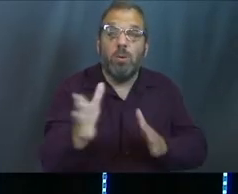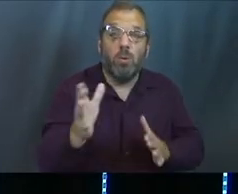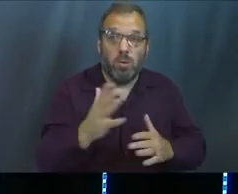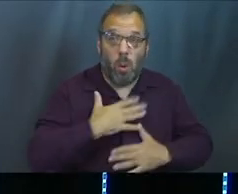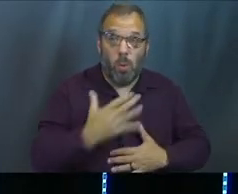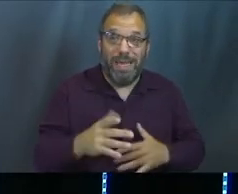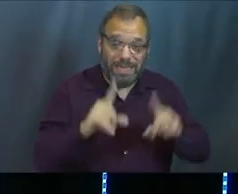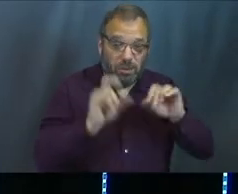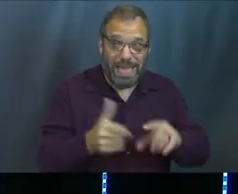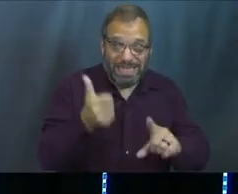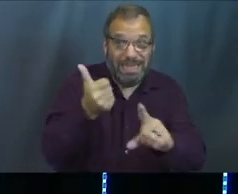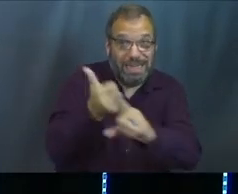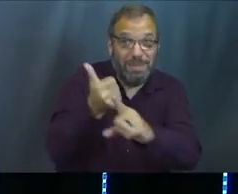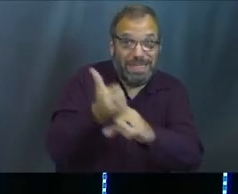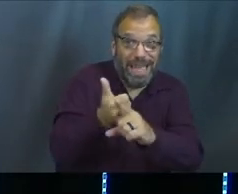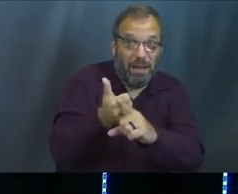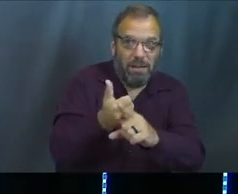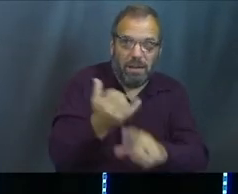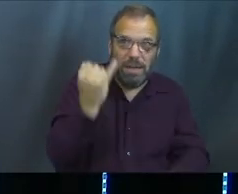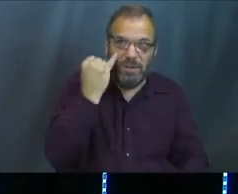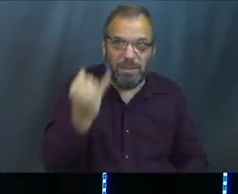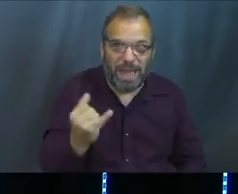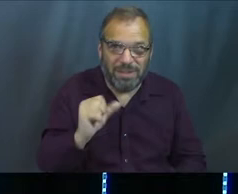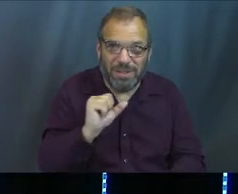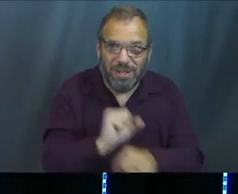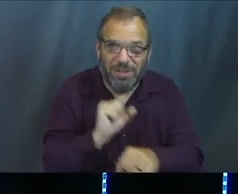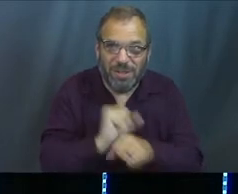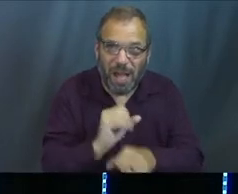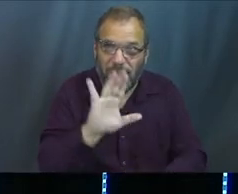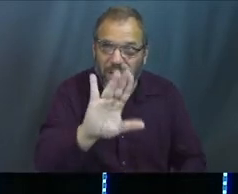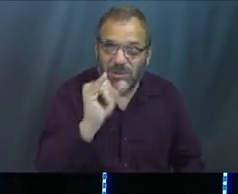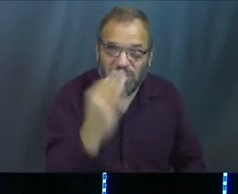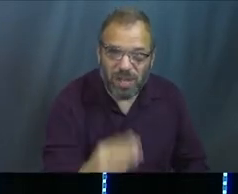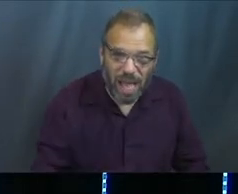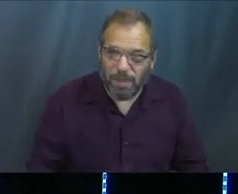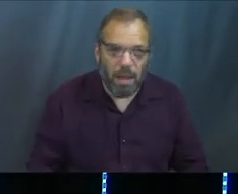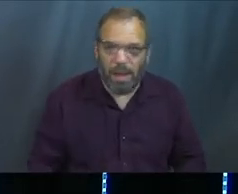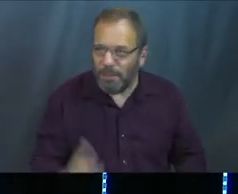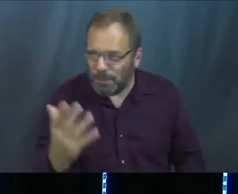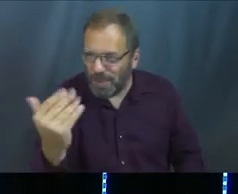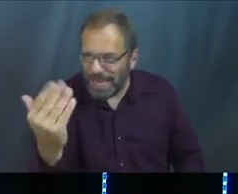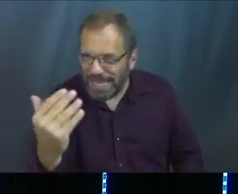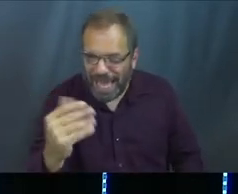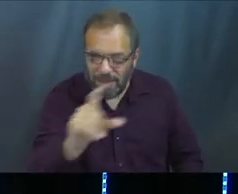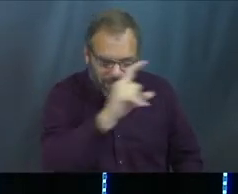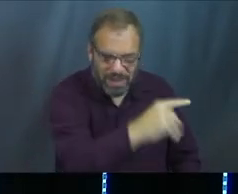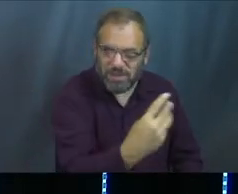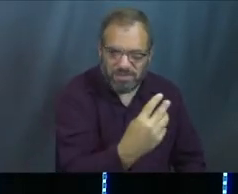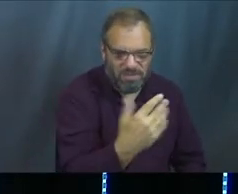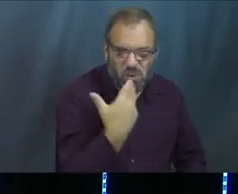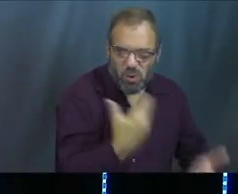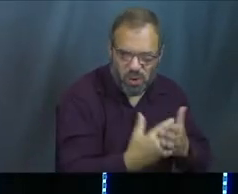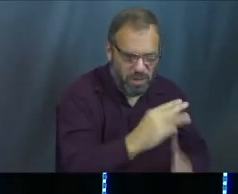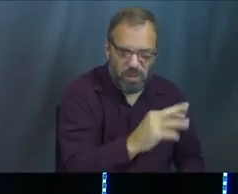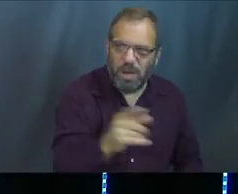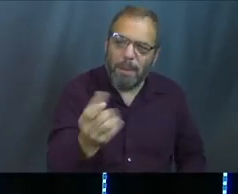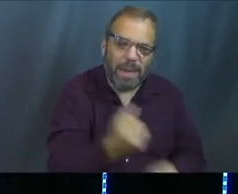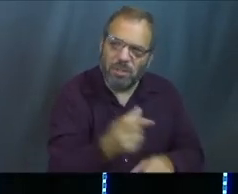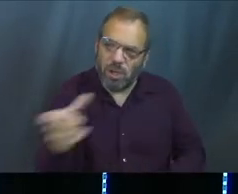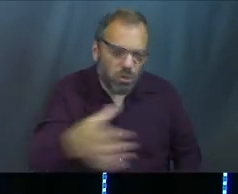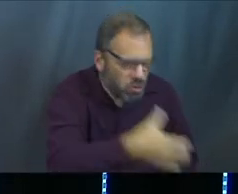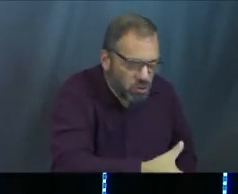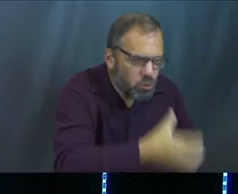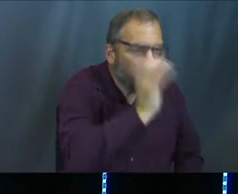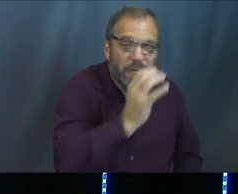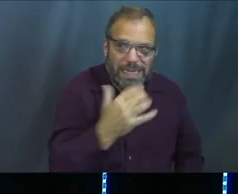who's even willing to test it out every now and then. You know, imagine that. What a job, you know what I mean? It's like, hey, Pharaoh's in a mood today. He wants you to make sure that his drink isn't